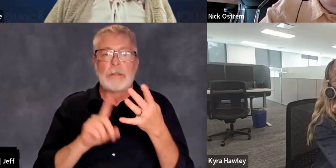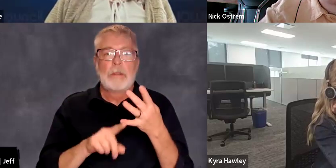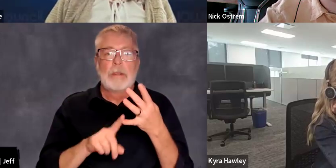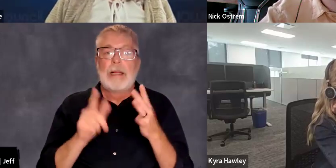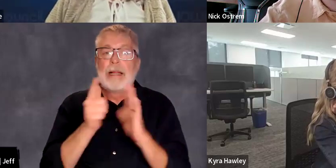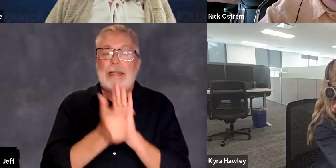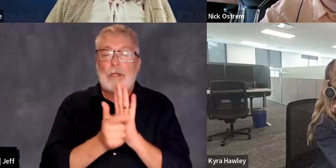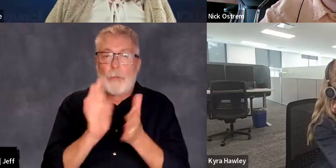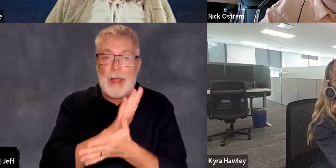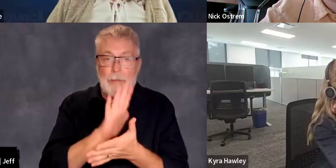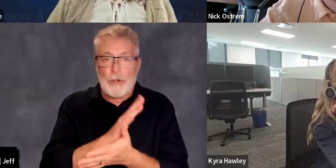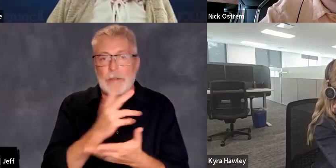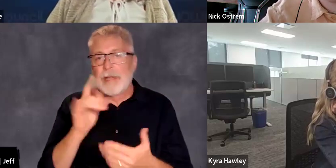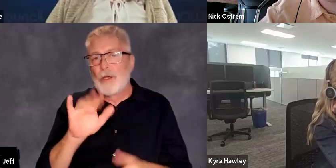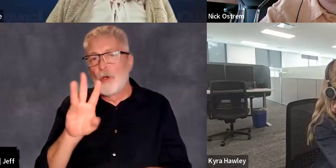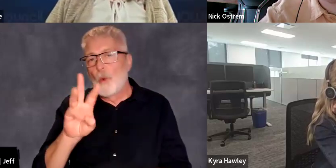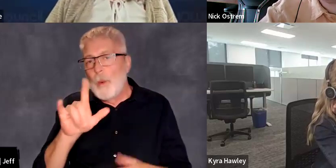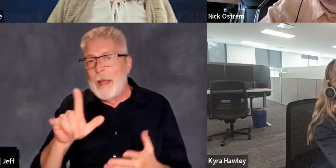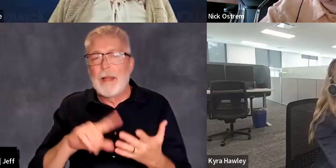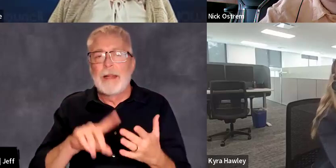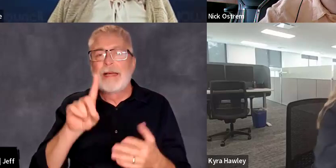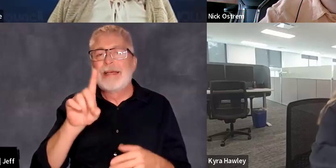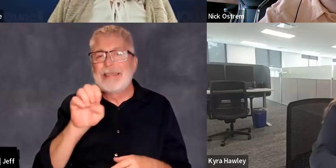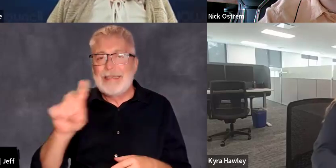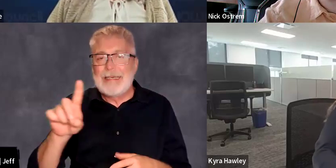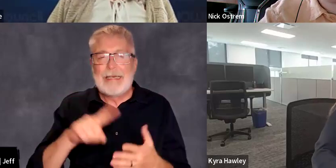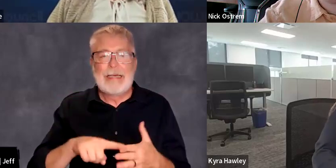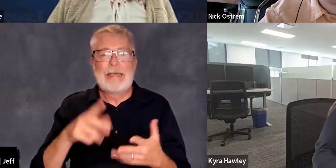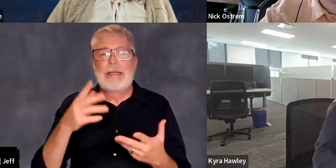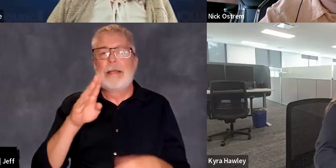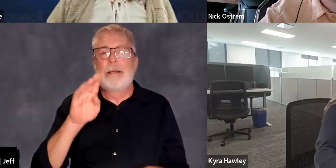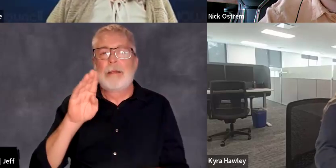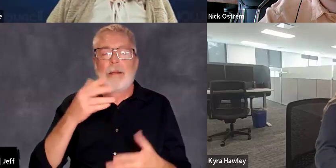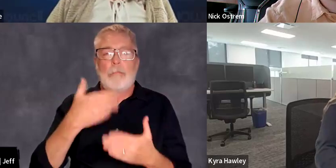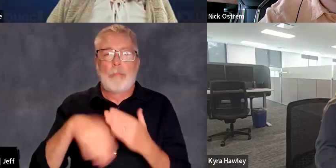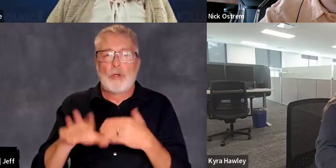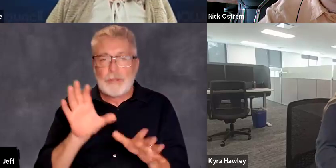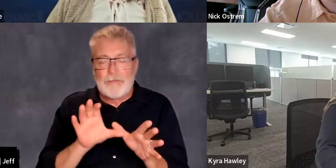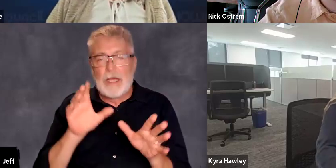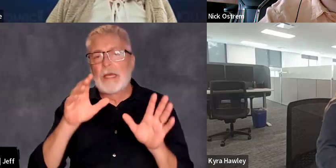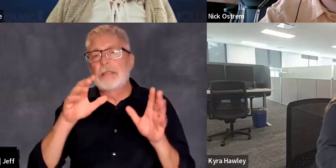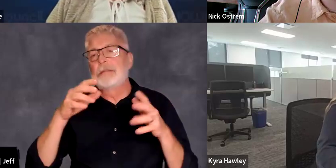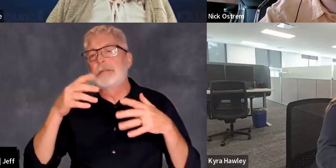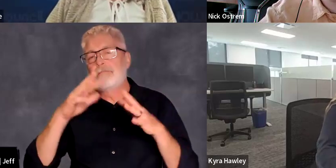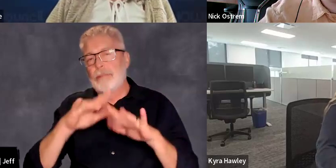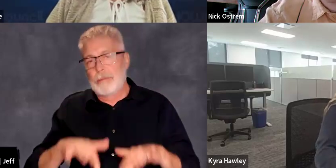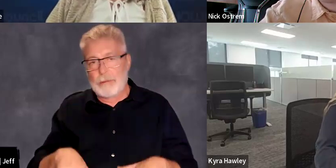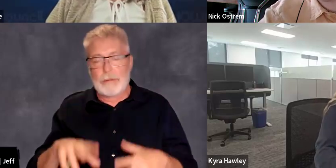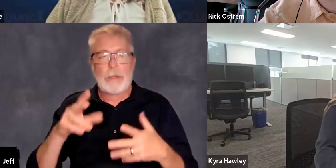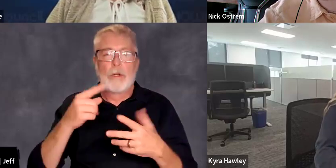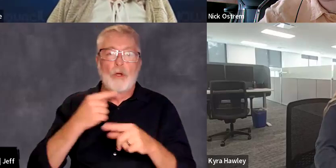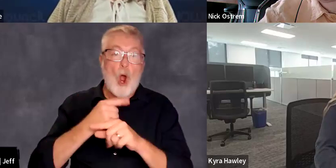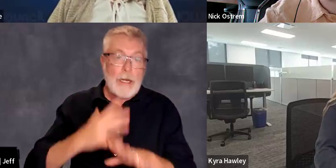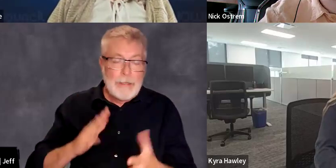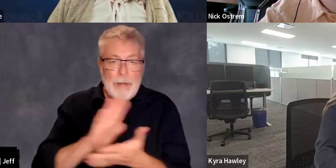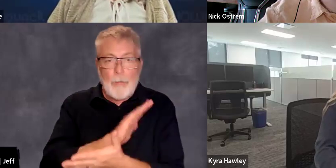any legal papers, so wills, deeds, marriage, birth certificates, powers of attorney, guardianship, conservatorship papers.